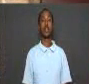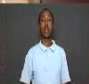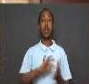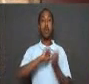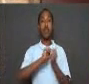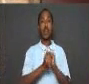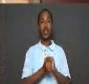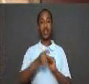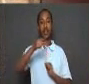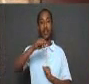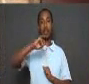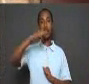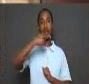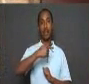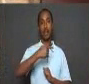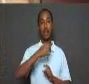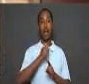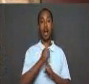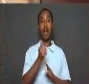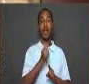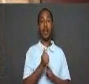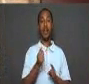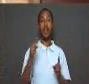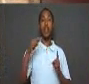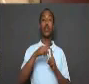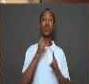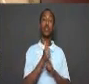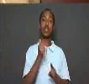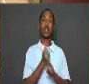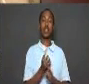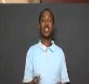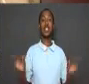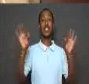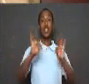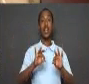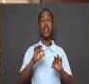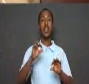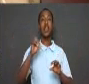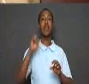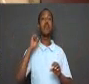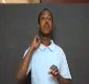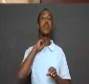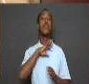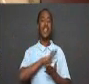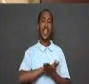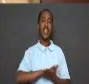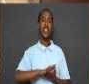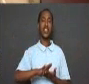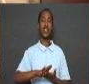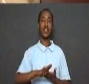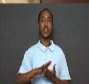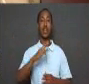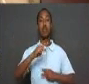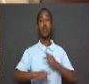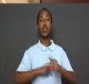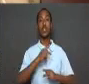Converting pig iron into steel is essentially a purification process in which